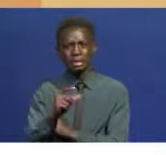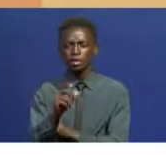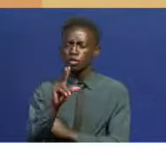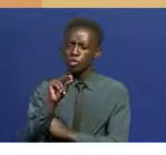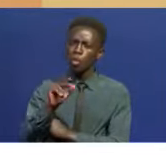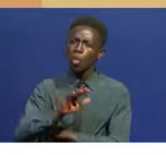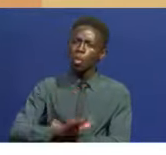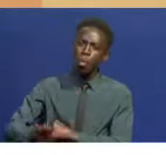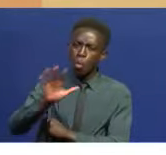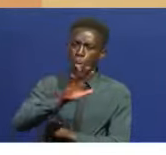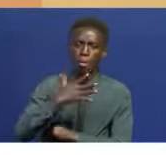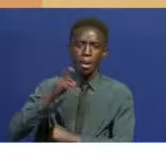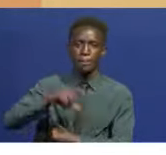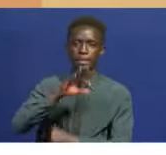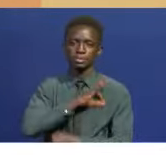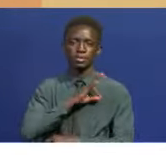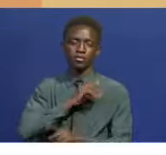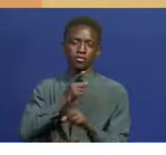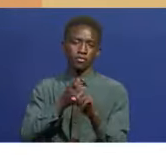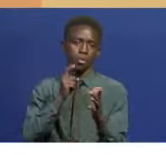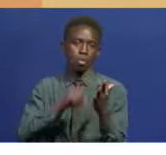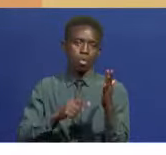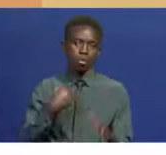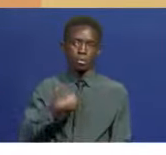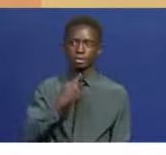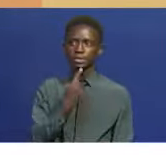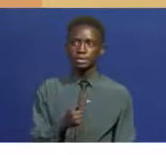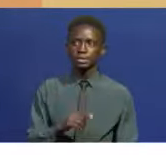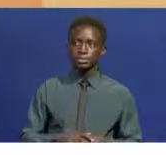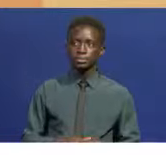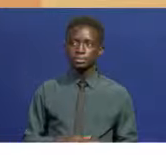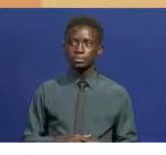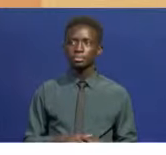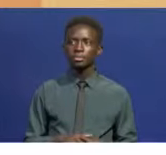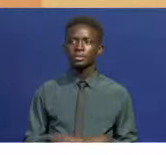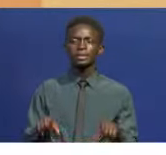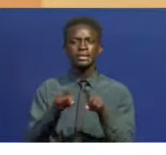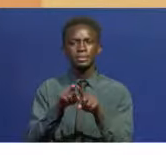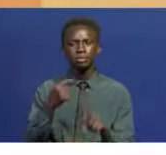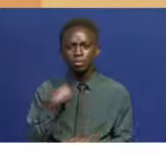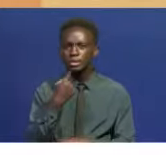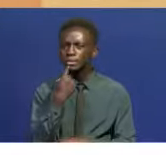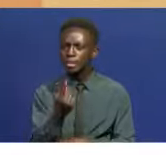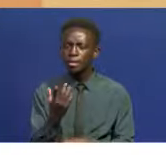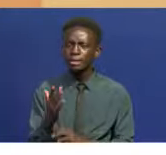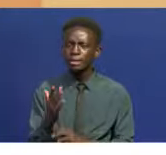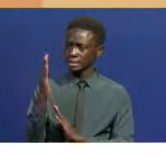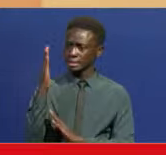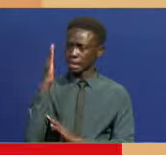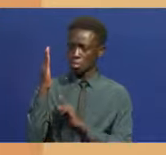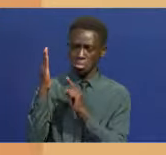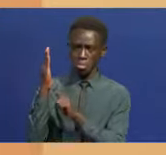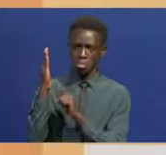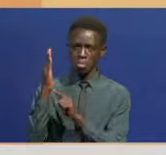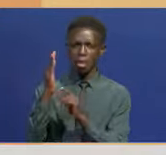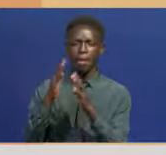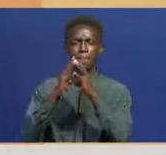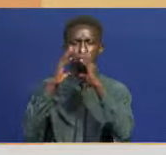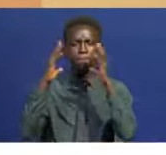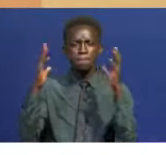beneficiary of what we are saying. Then we are also saying another thing here, right? That security itself is a very big enabler to business in this